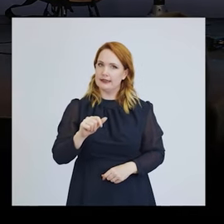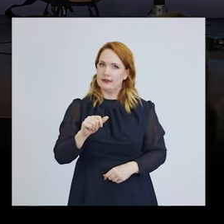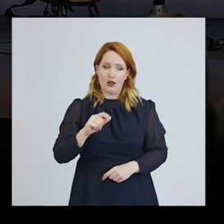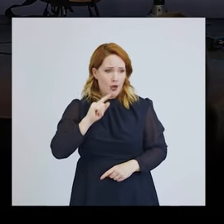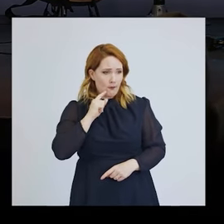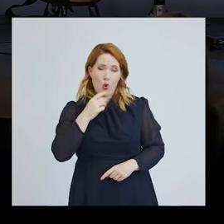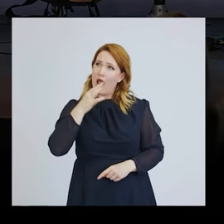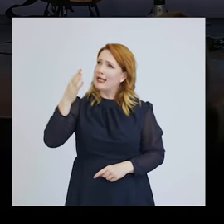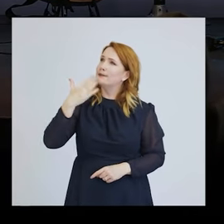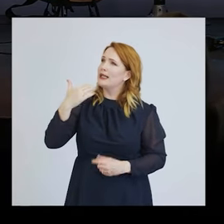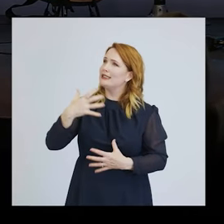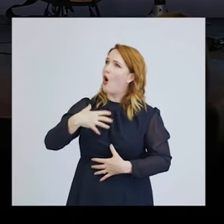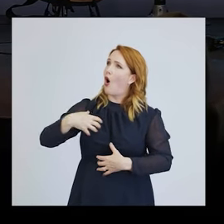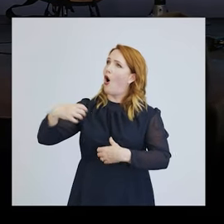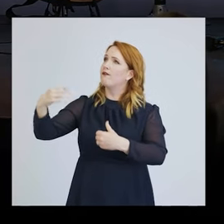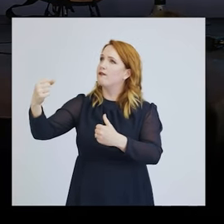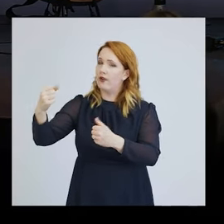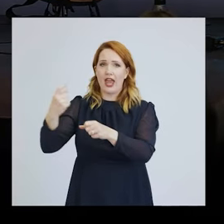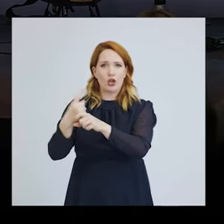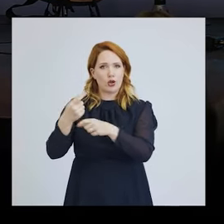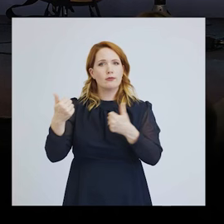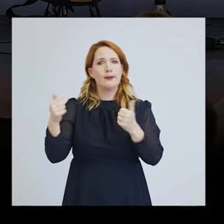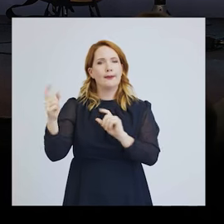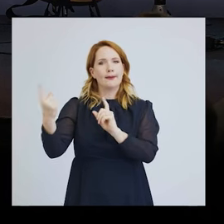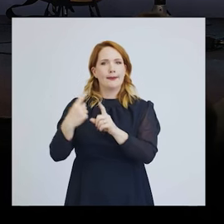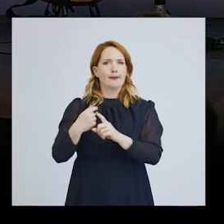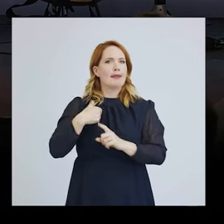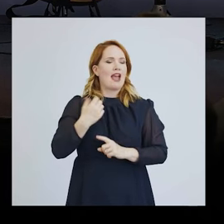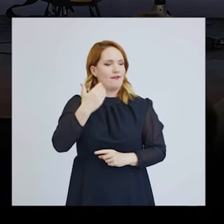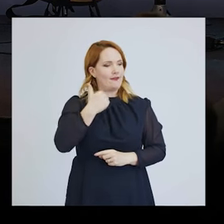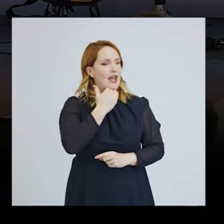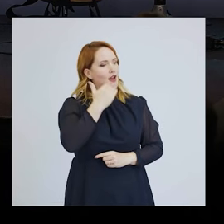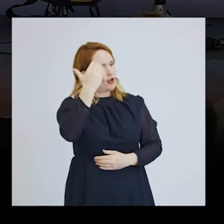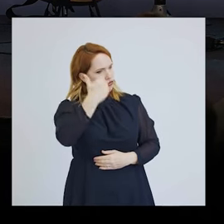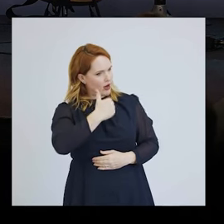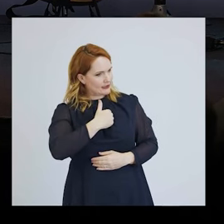12 that God responds when Paul asked to take it away. He said